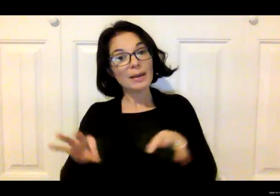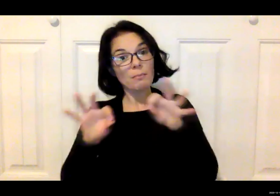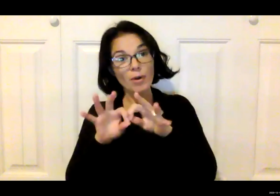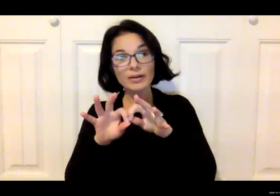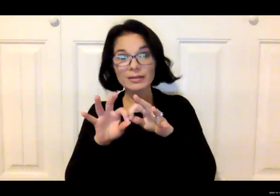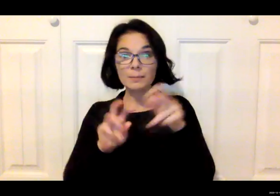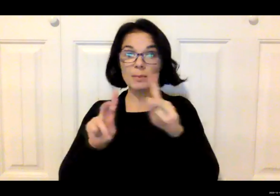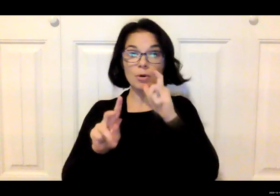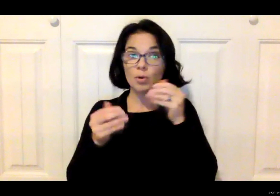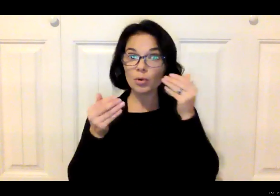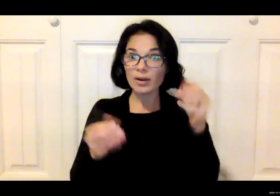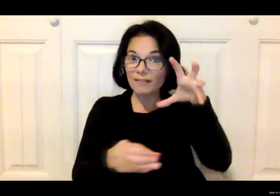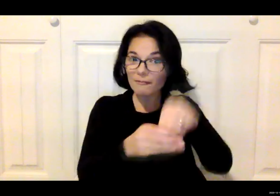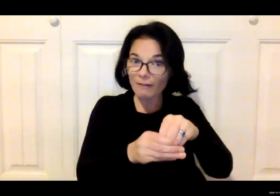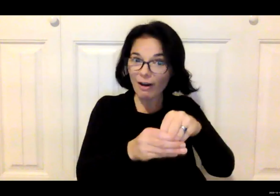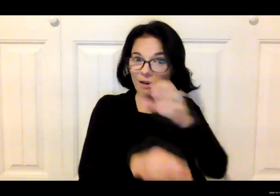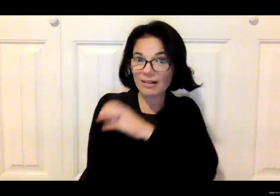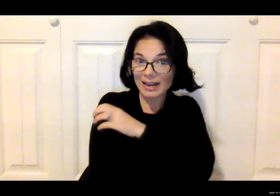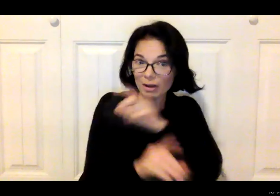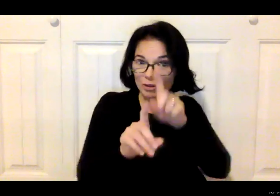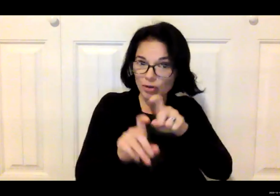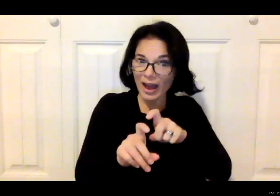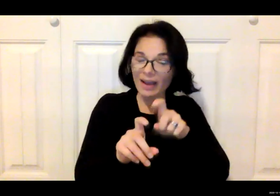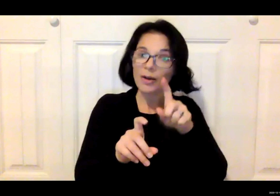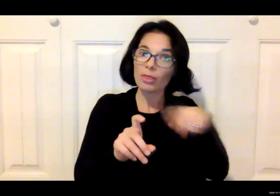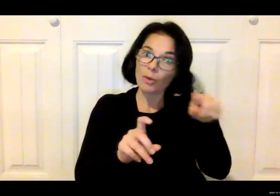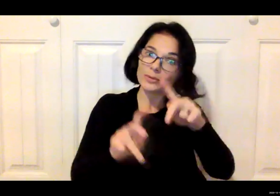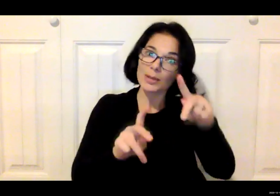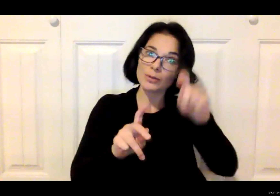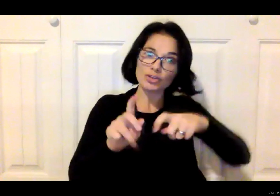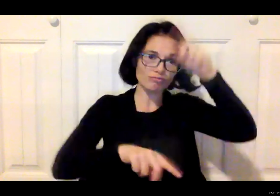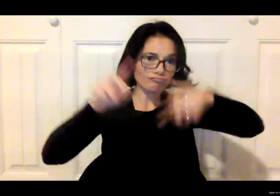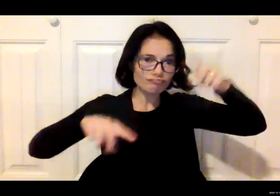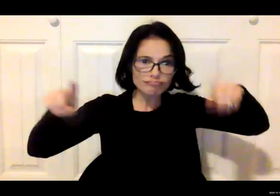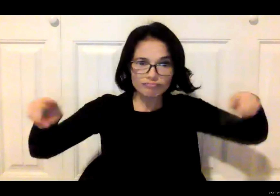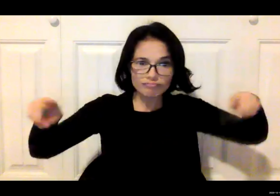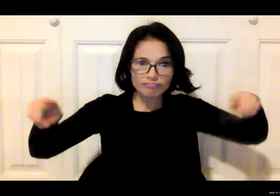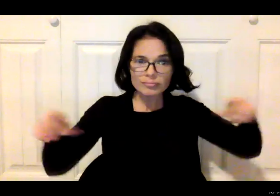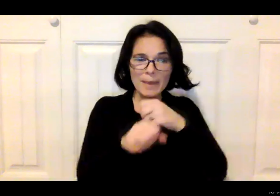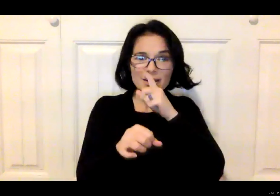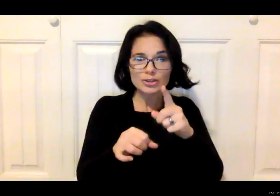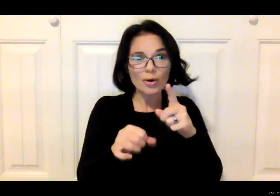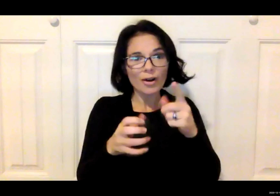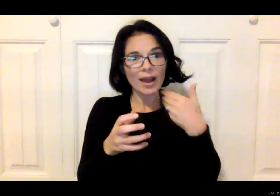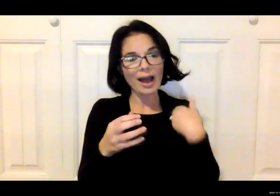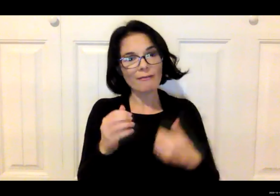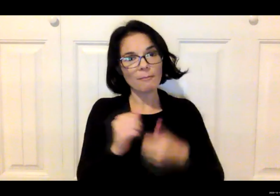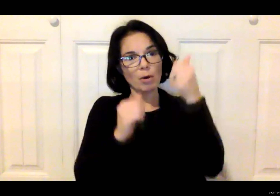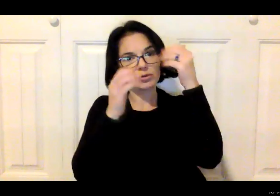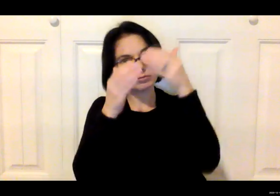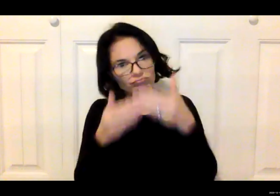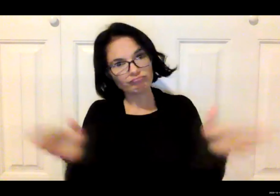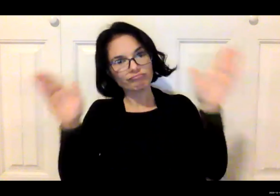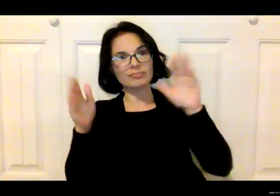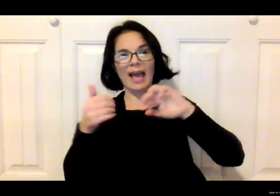people to participate in these studies if you can, to see the broadest possible range of effects it can